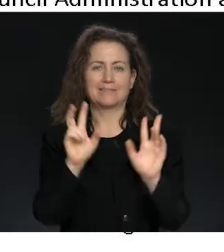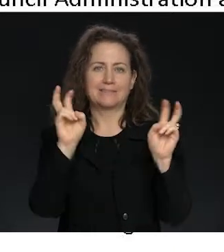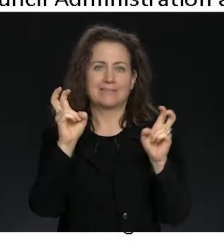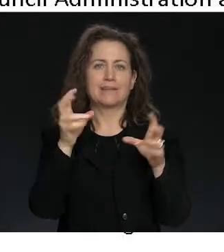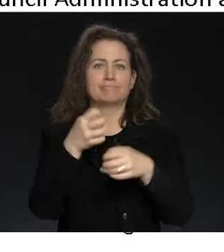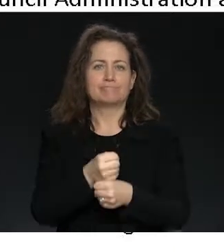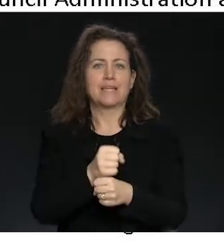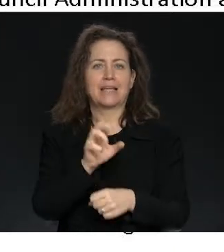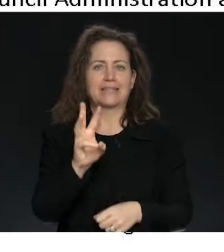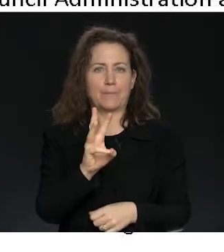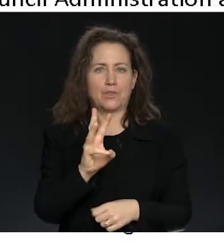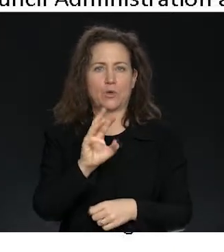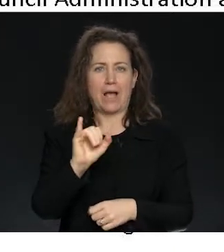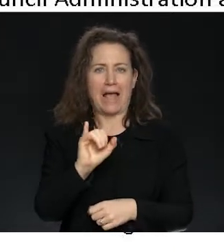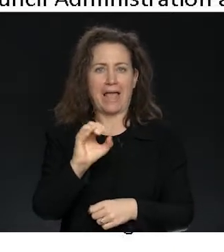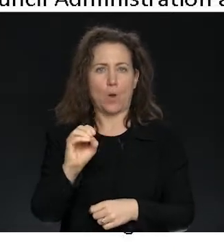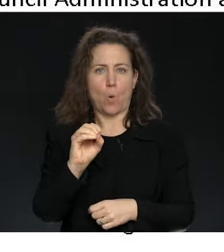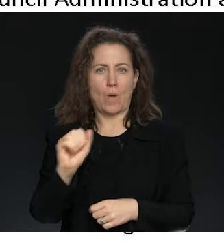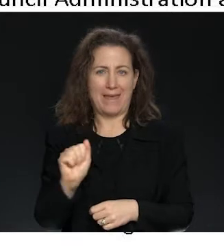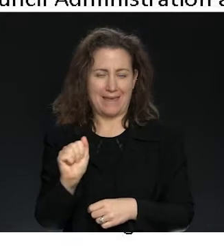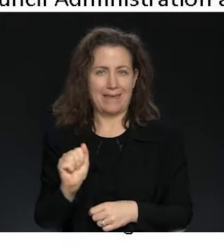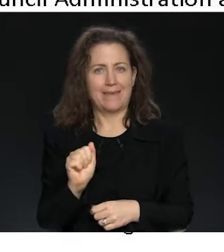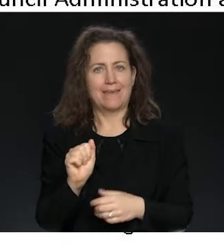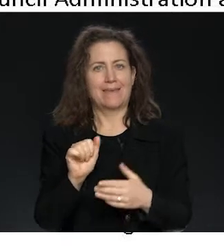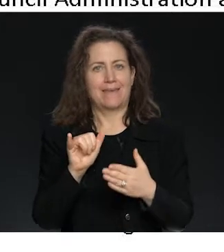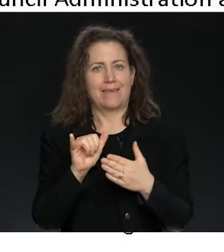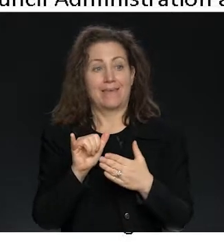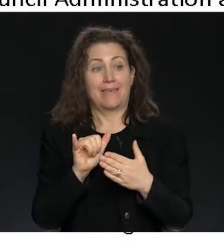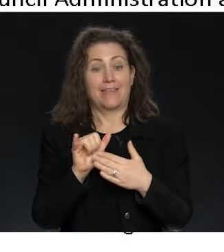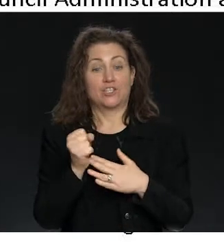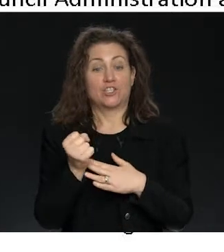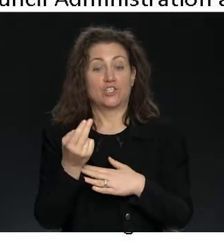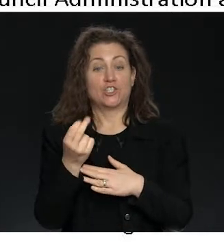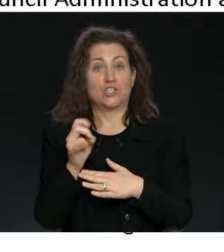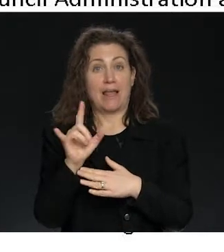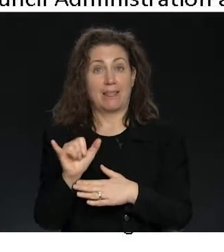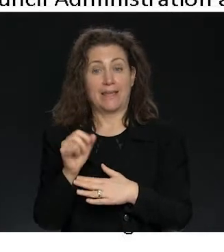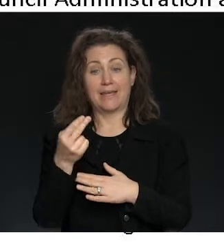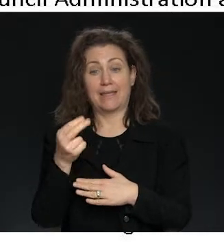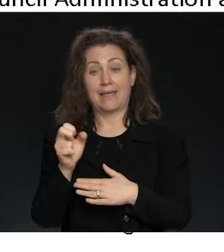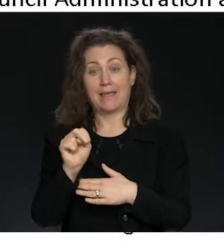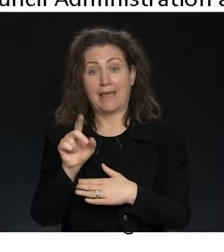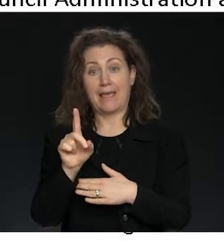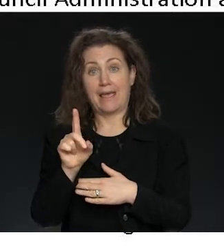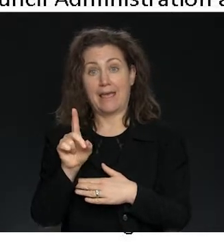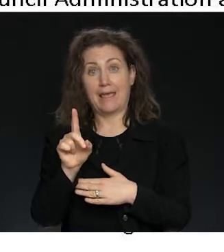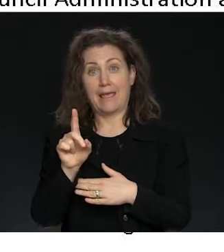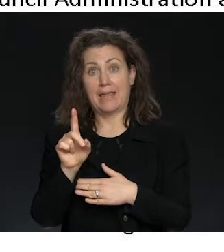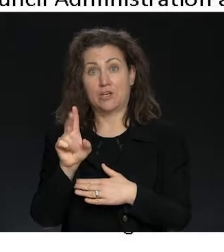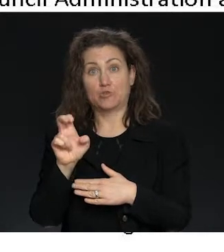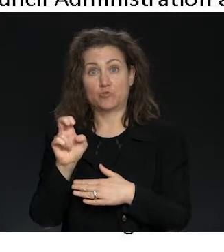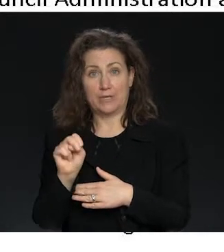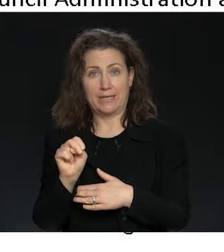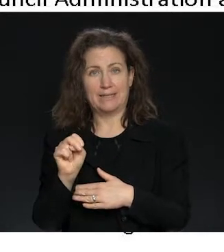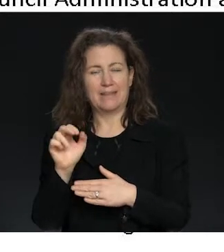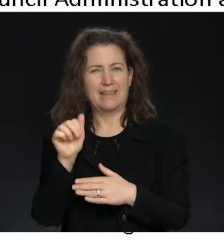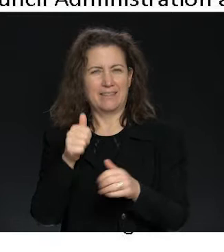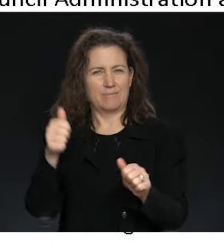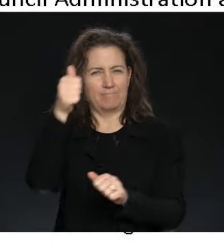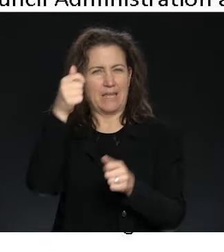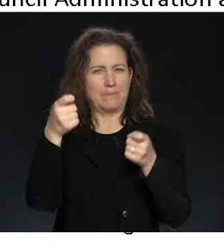in Nevada. Shelley Hendren, the Administrator of Vocational Rehabilitation, will present information on